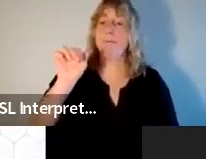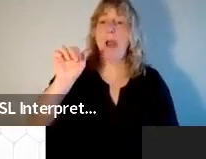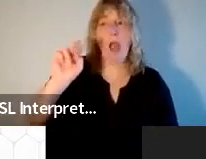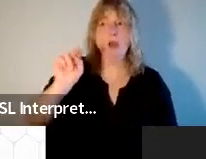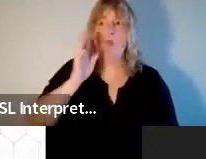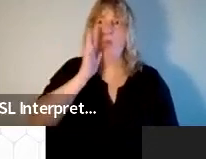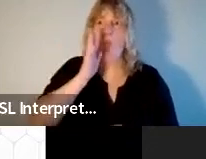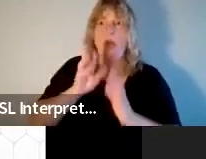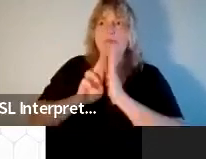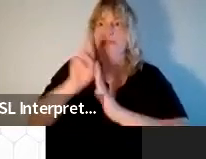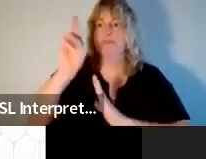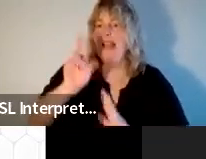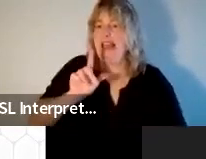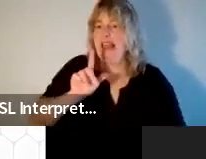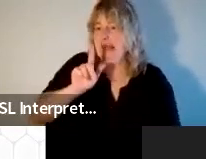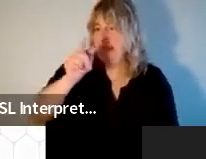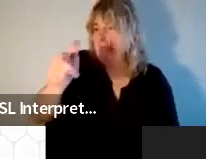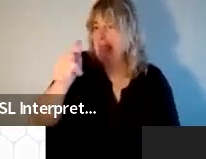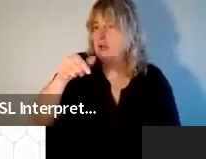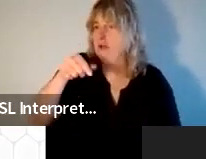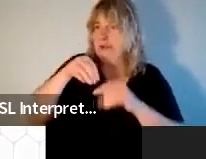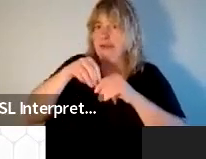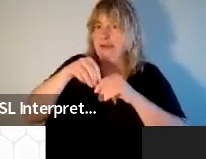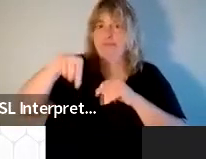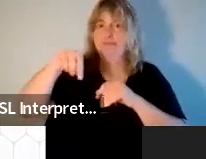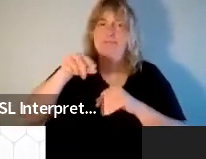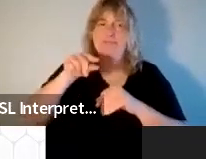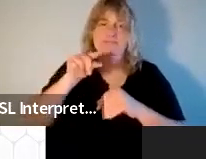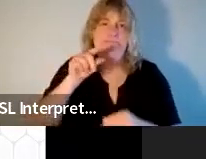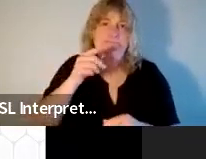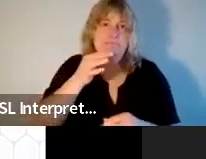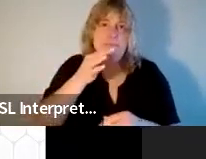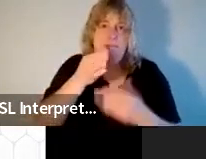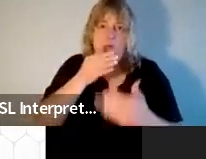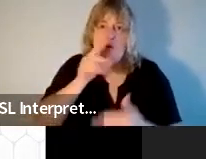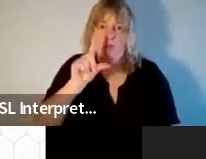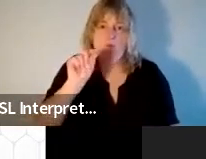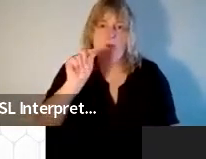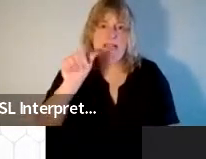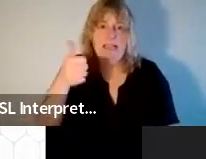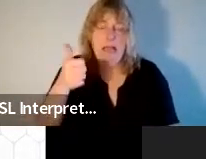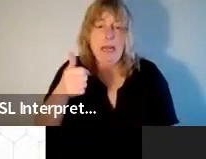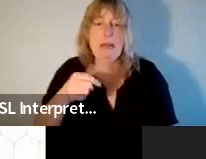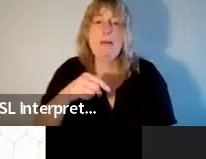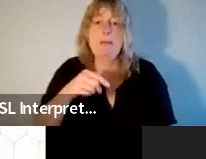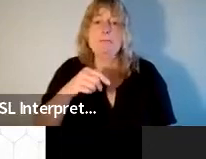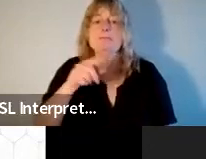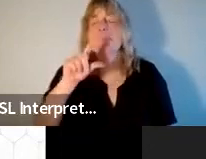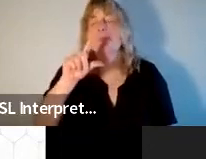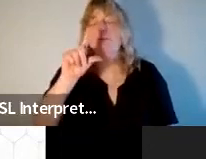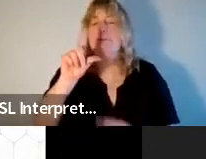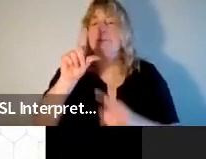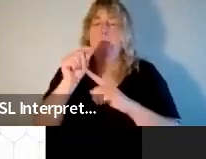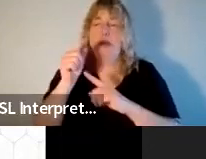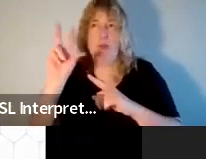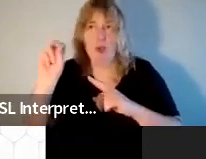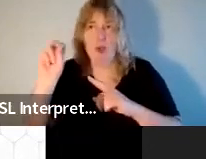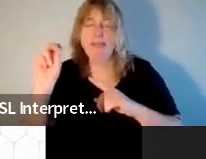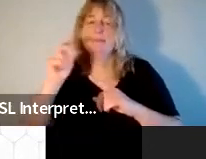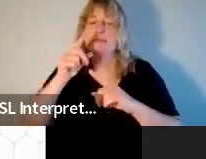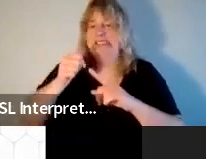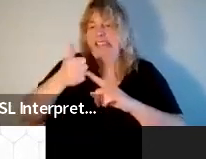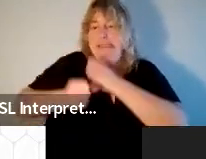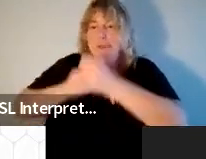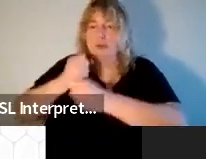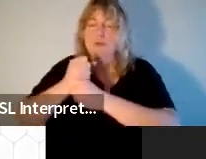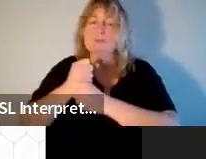that we all hope to be working towards is an even bigger version of a space telescope, something in the middle of